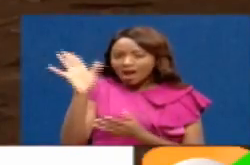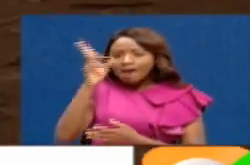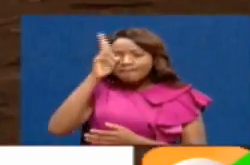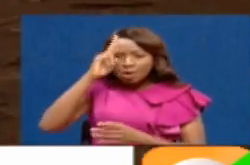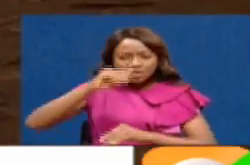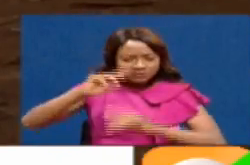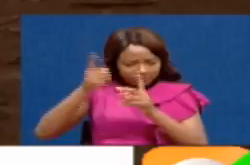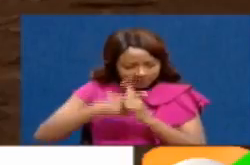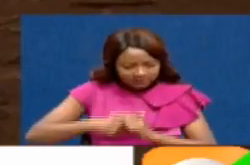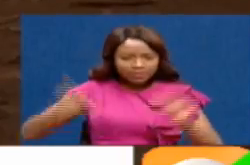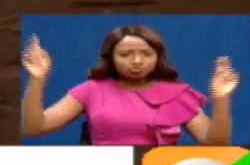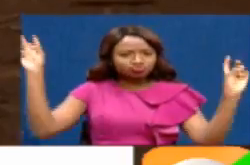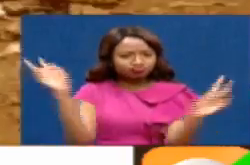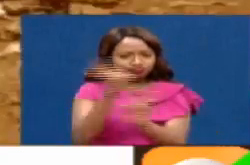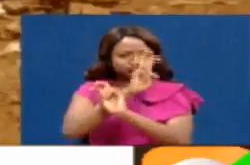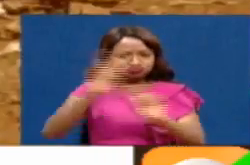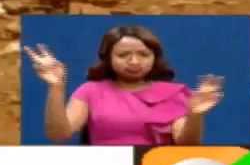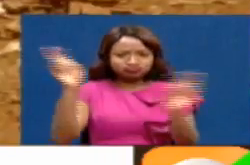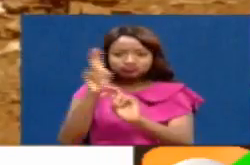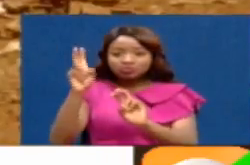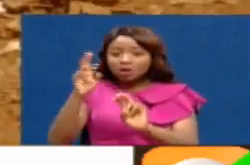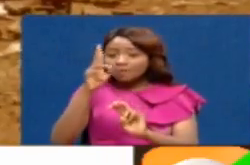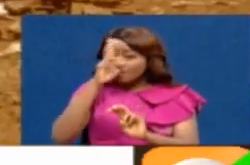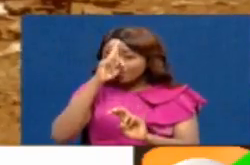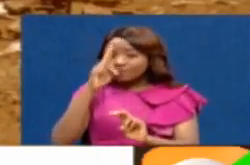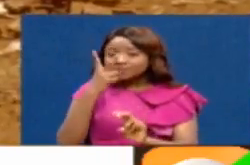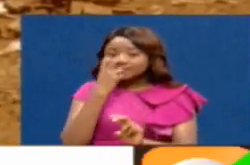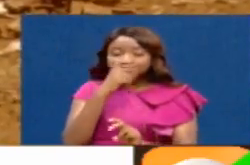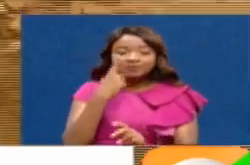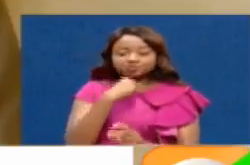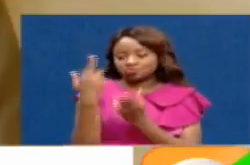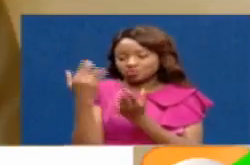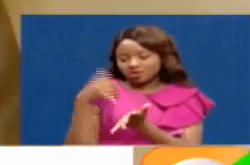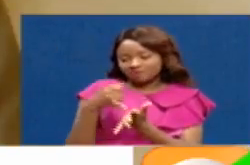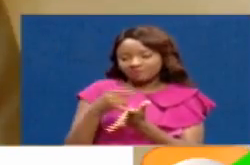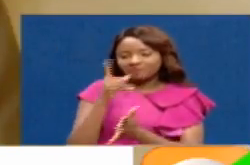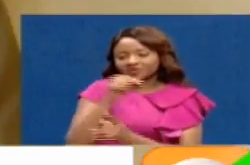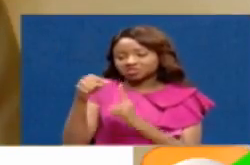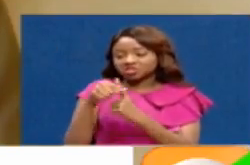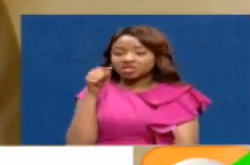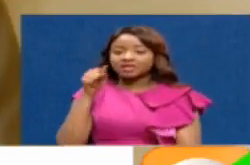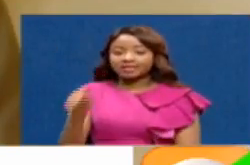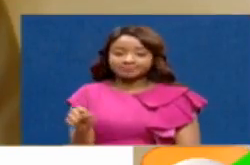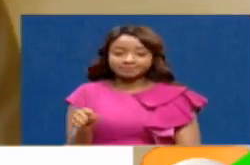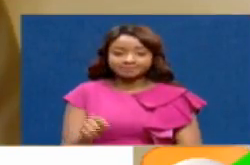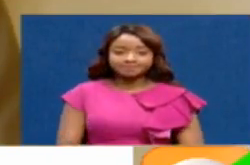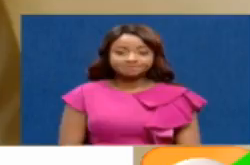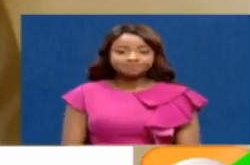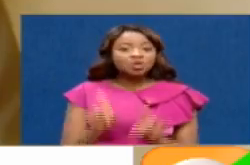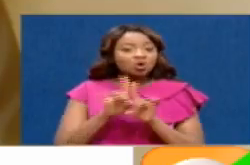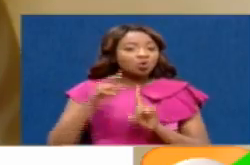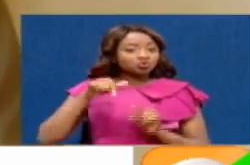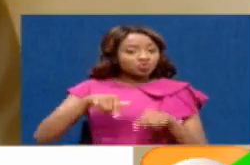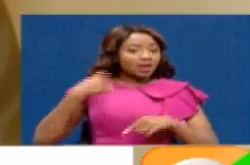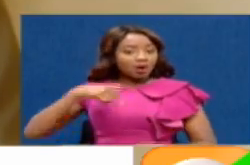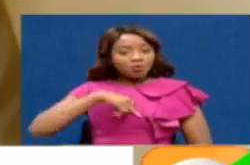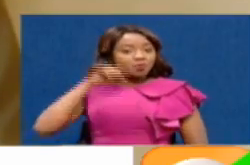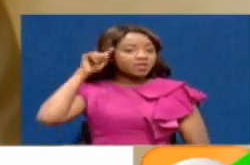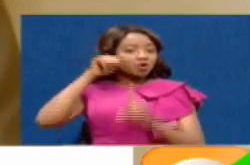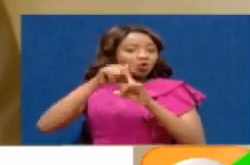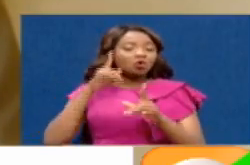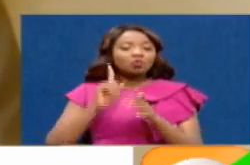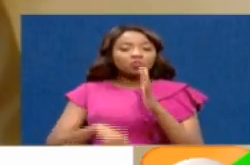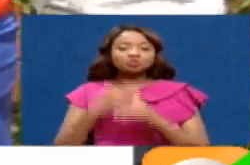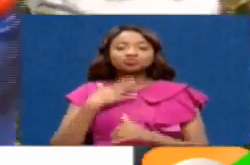have launched a manhunt to bring to book those who were involved in the unfortunate incident. So ours is to endeavor to try and minimize the cases